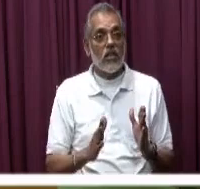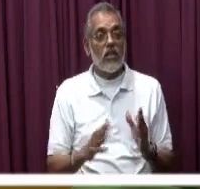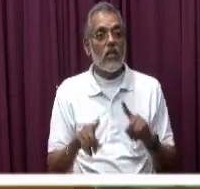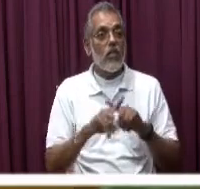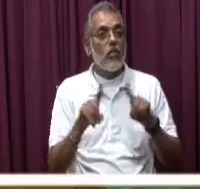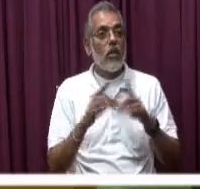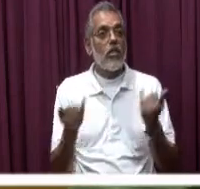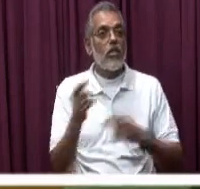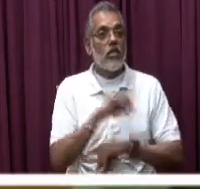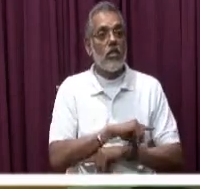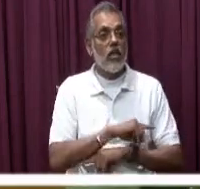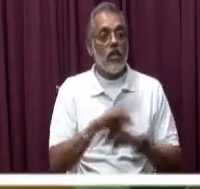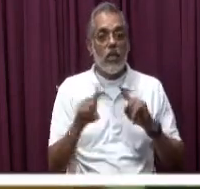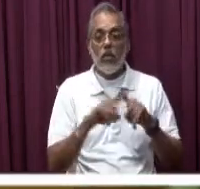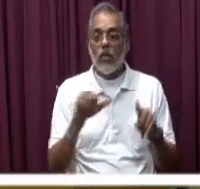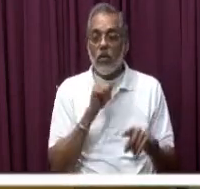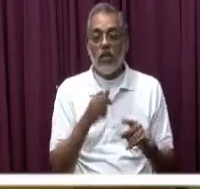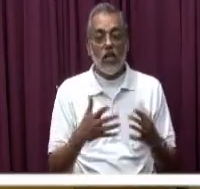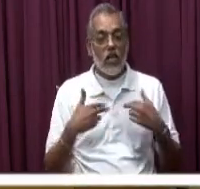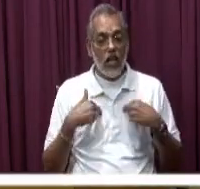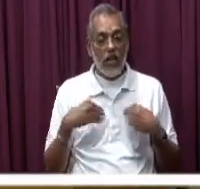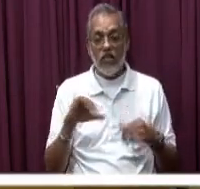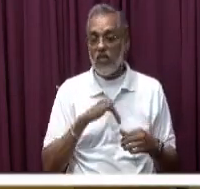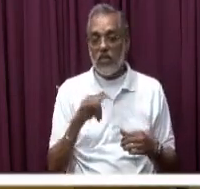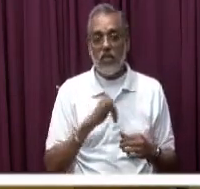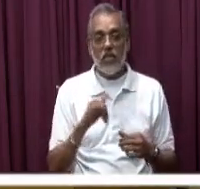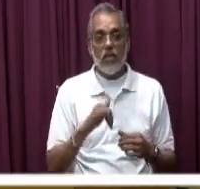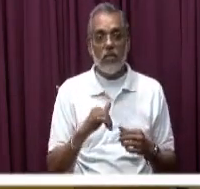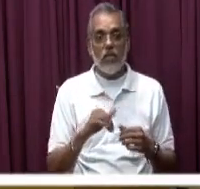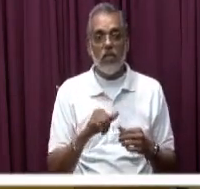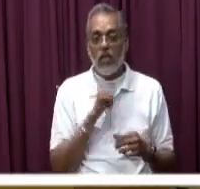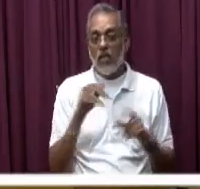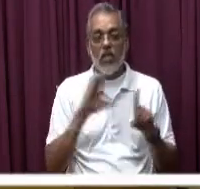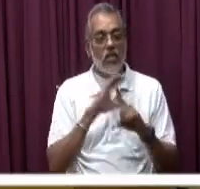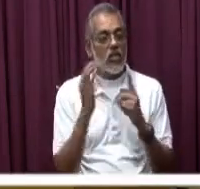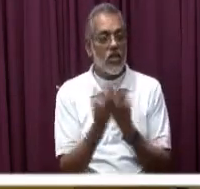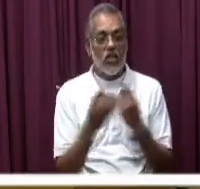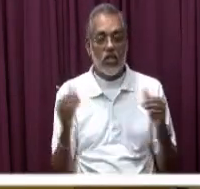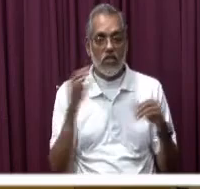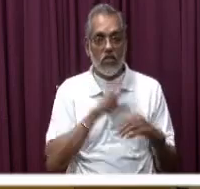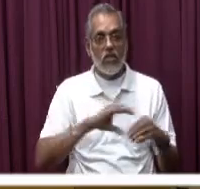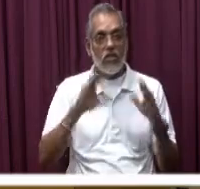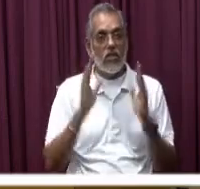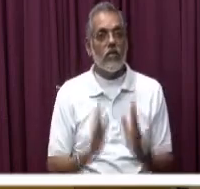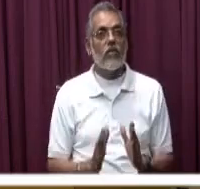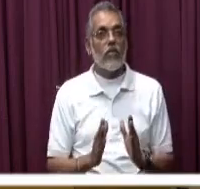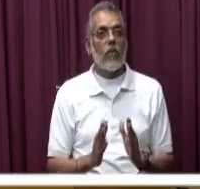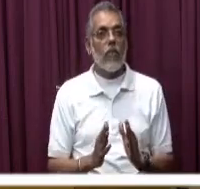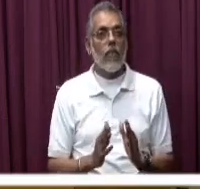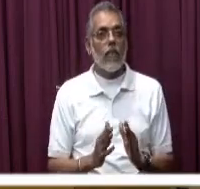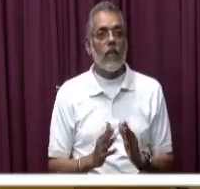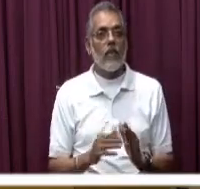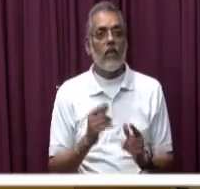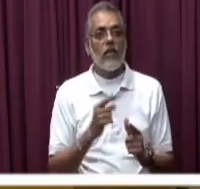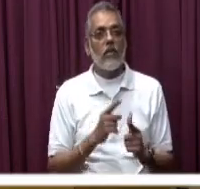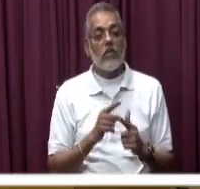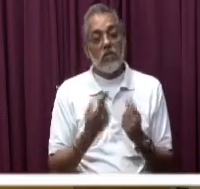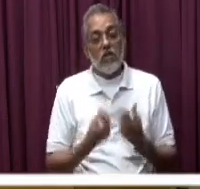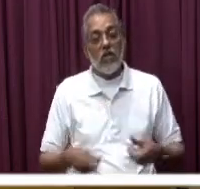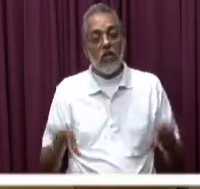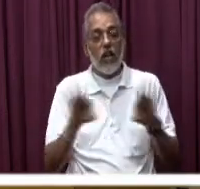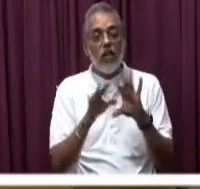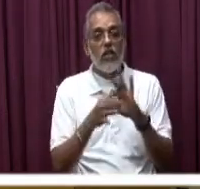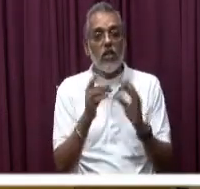today where we do not have that illusion. We're not living in a Christian culture. The values of the kingdom of